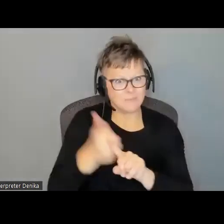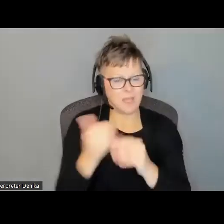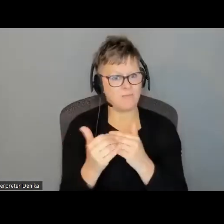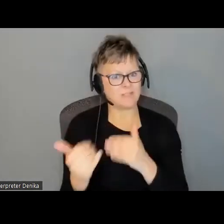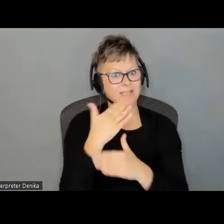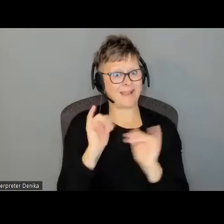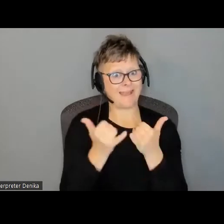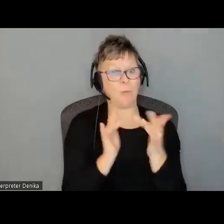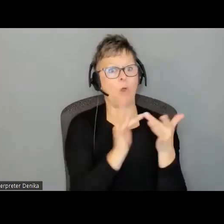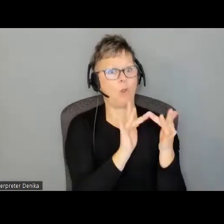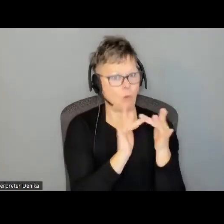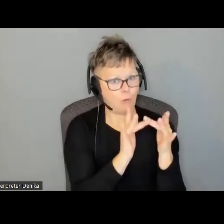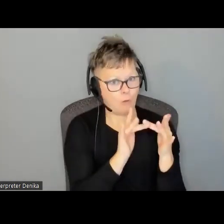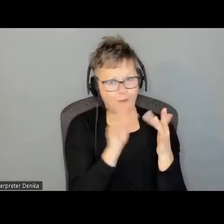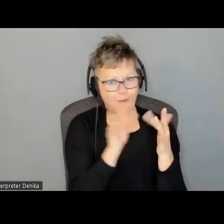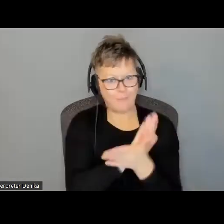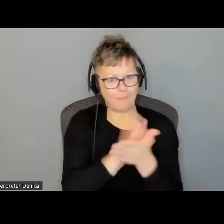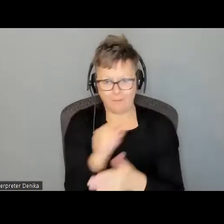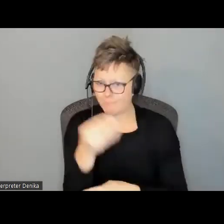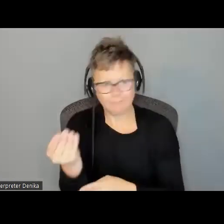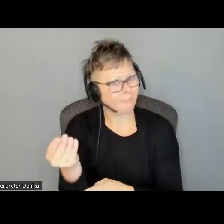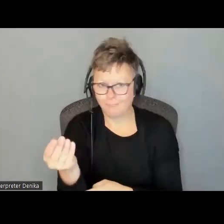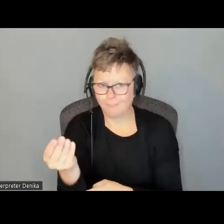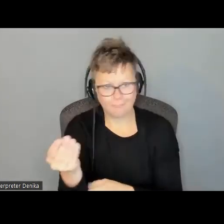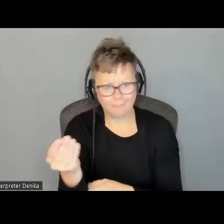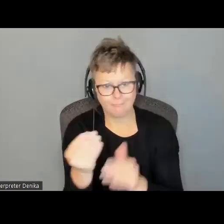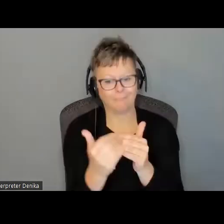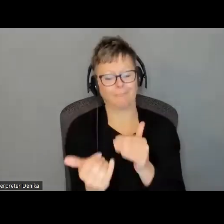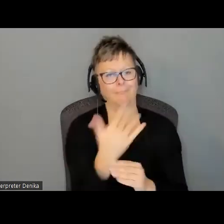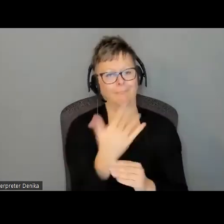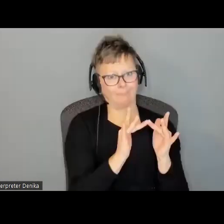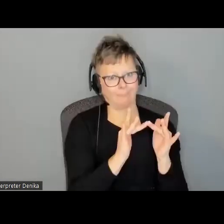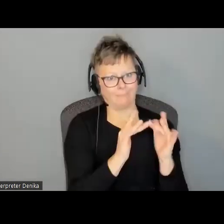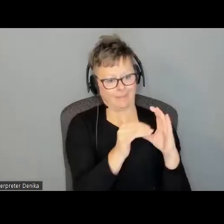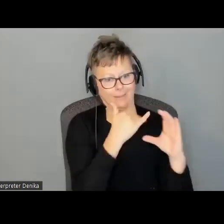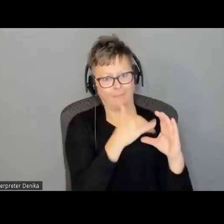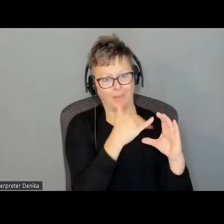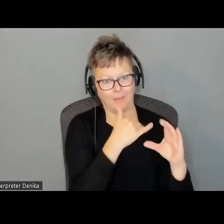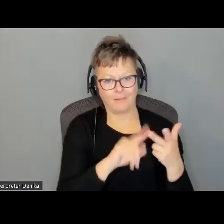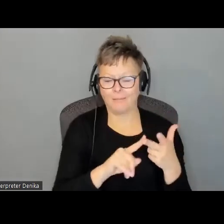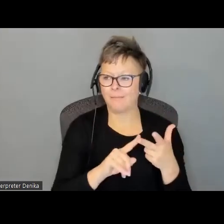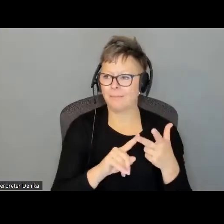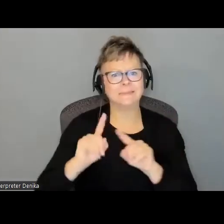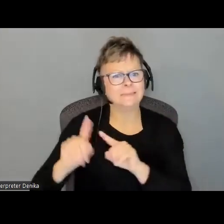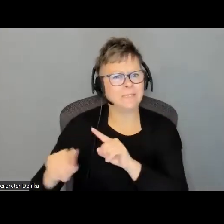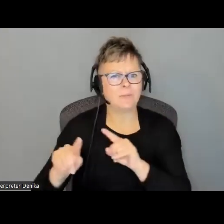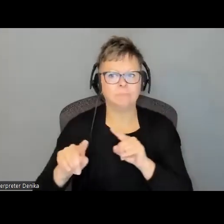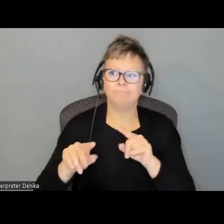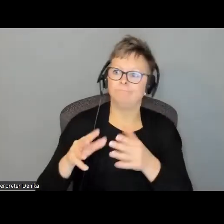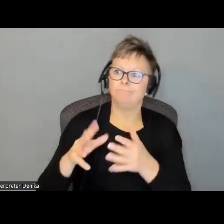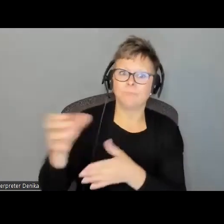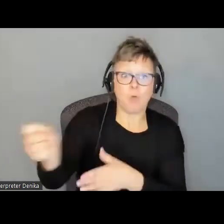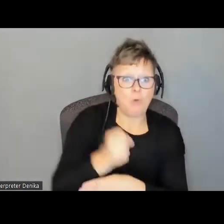We see that as we deliver on training to our employees, including induction, that